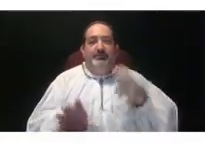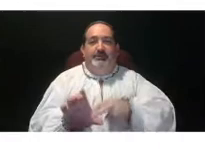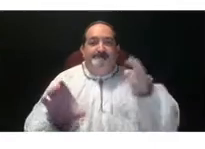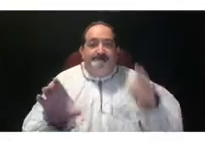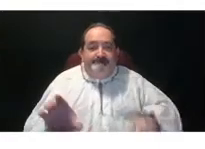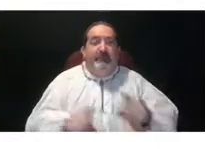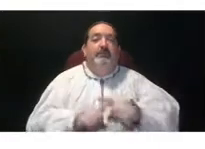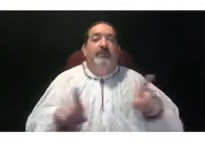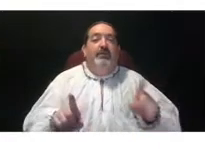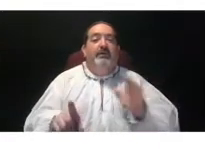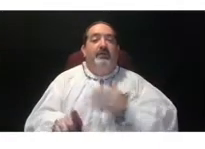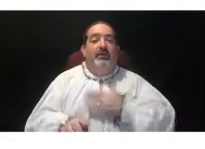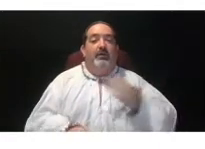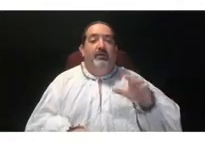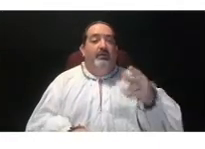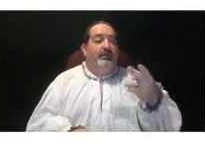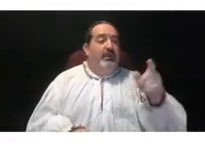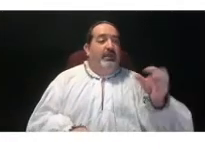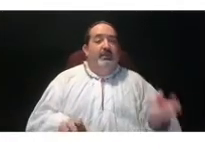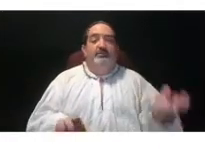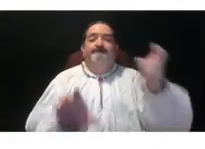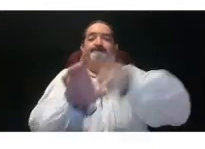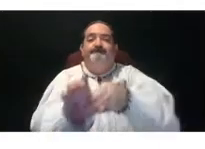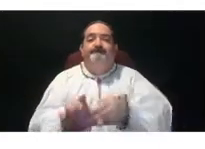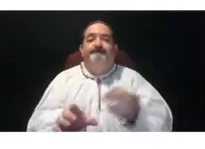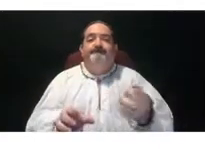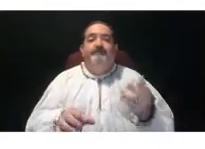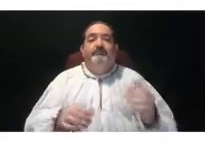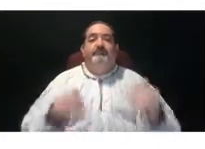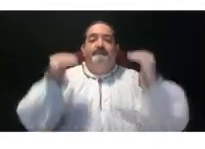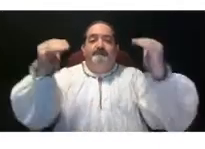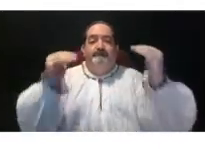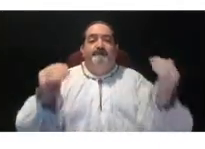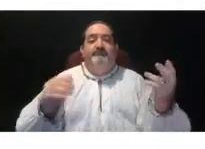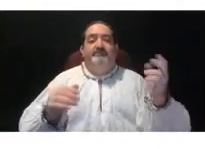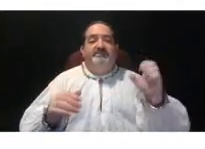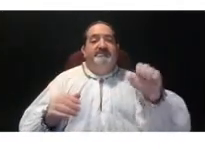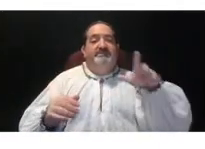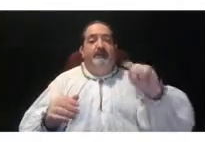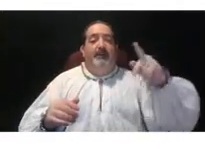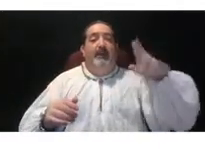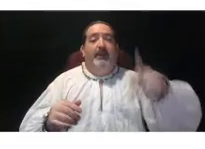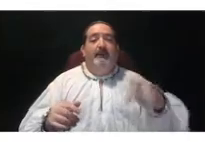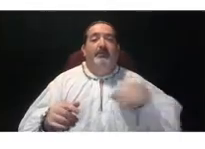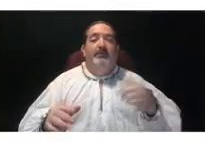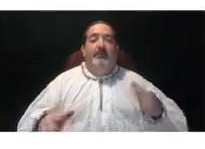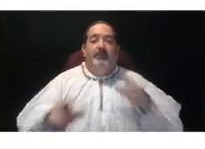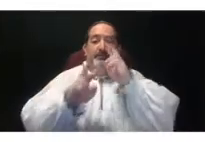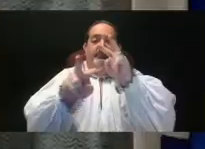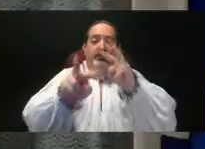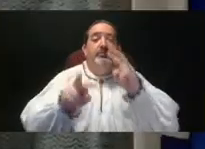do have our heirs to step up today, and we're looking very forward to being able to present them to you all.